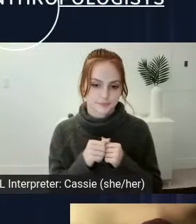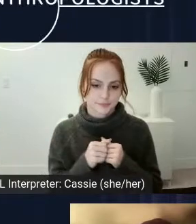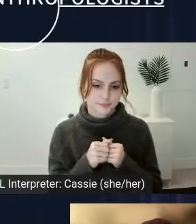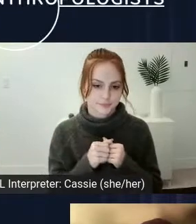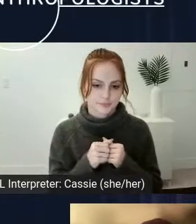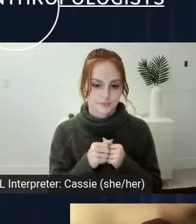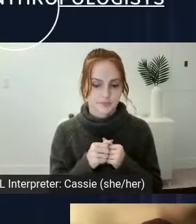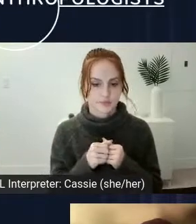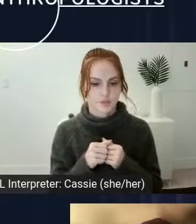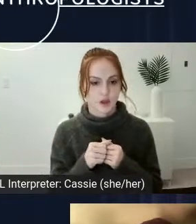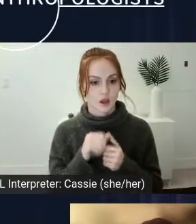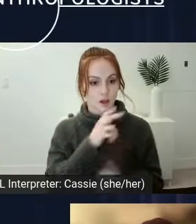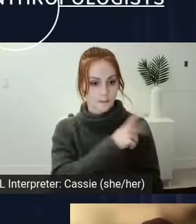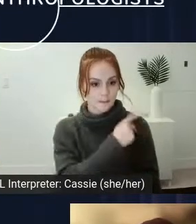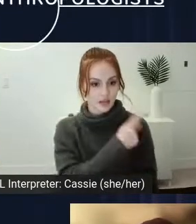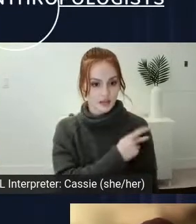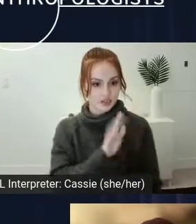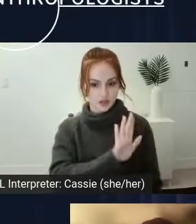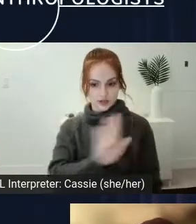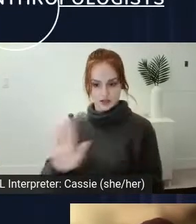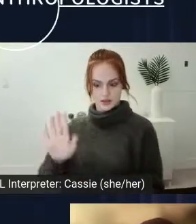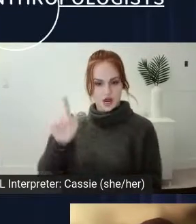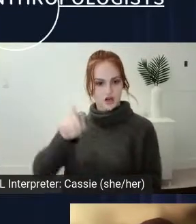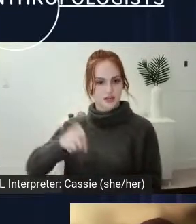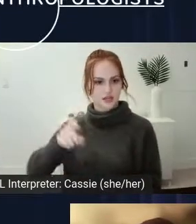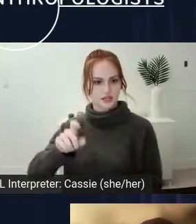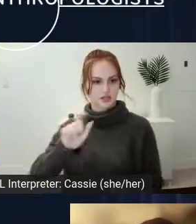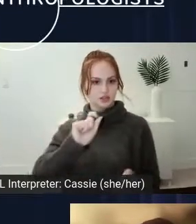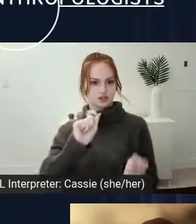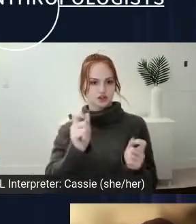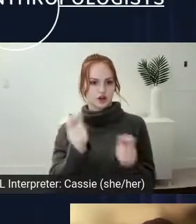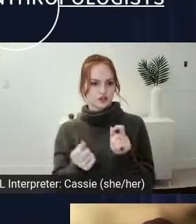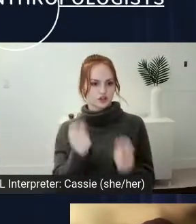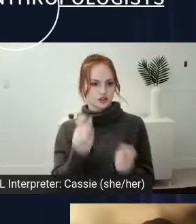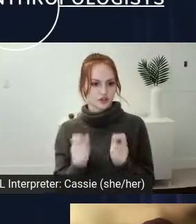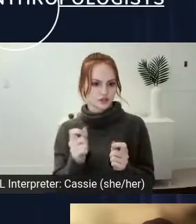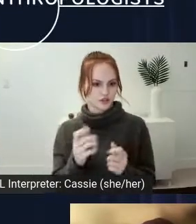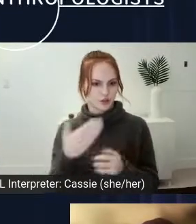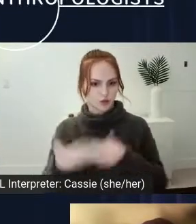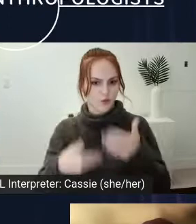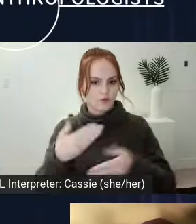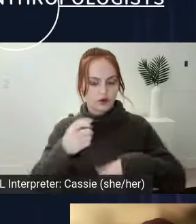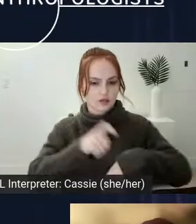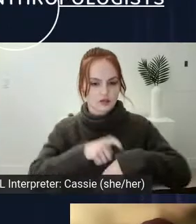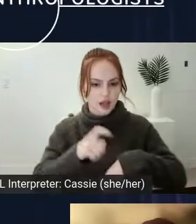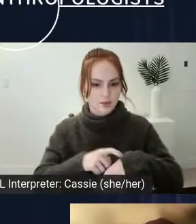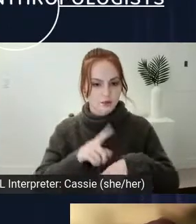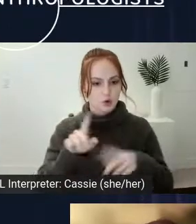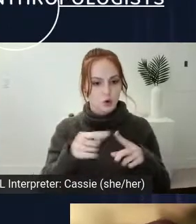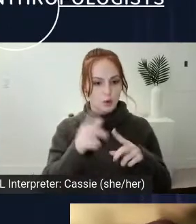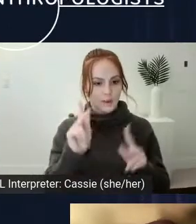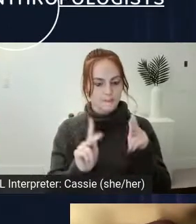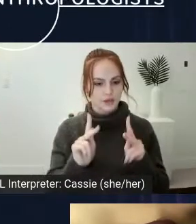the needs of patients changes over time, right? So like when people are gender exploring or when people are initially transitioning, they